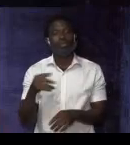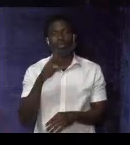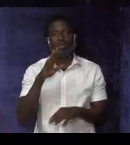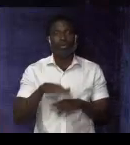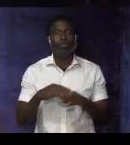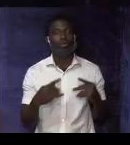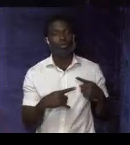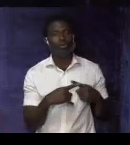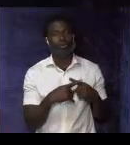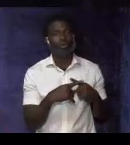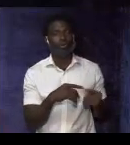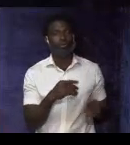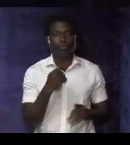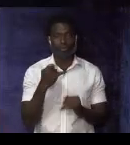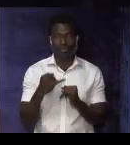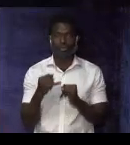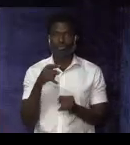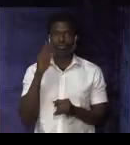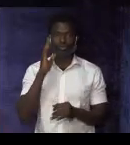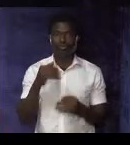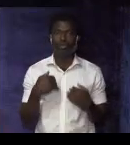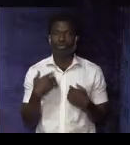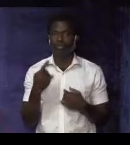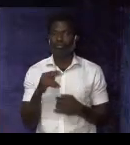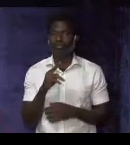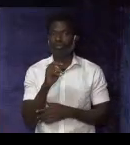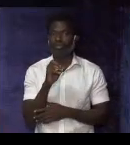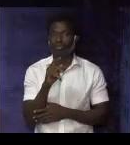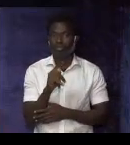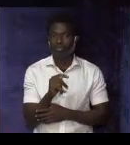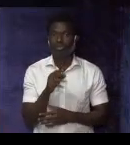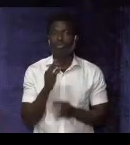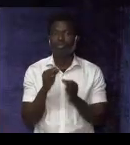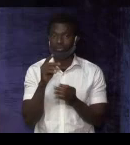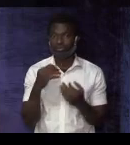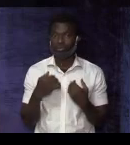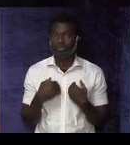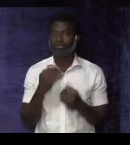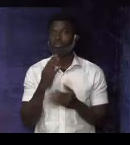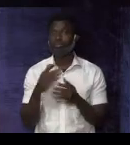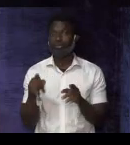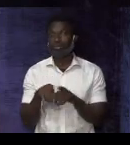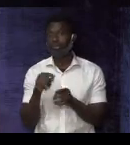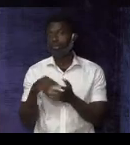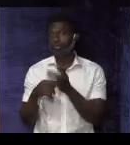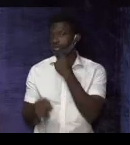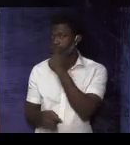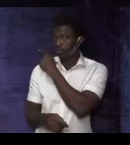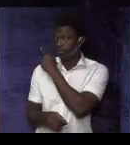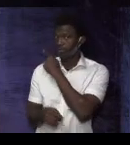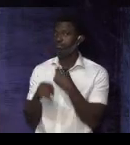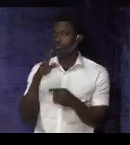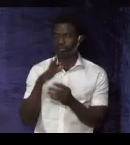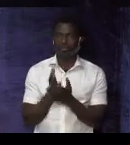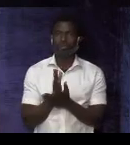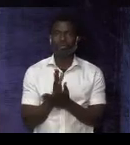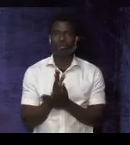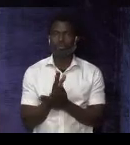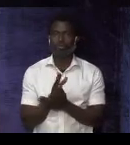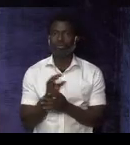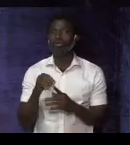opposite ends, you will always have the net. Okay, so but if you have something like this, you're correct. If you also